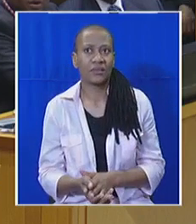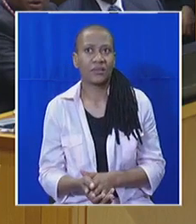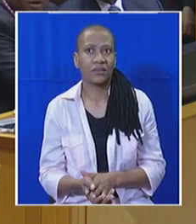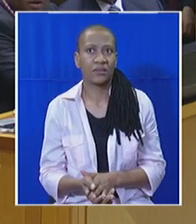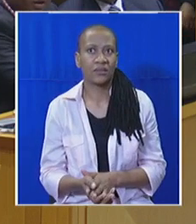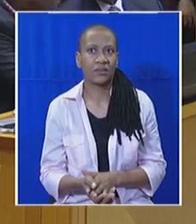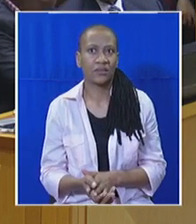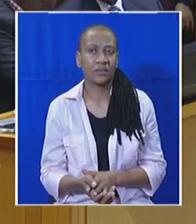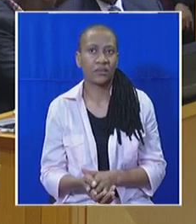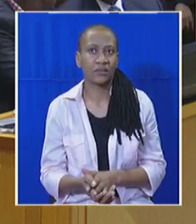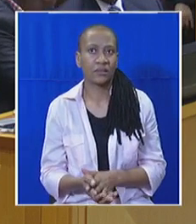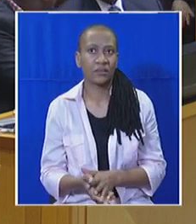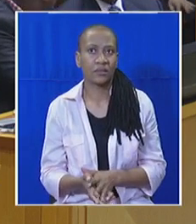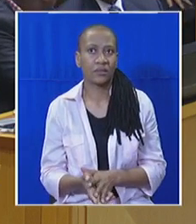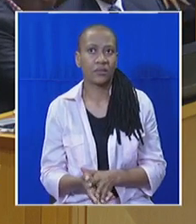me.